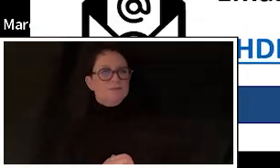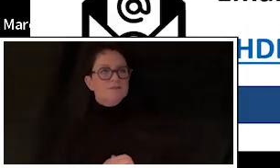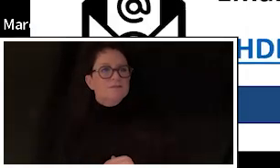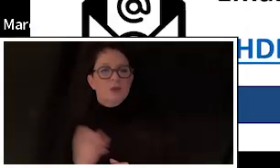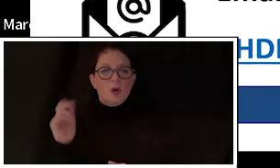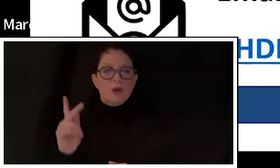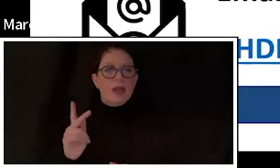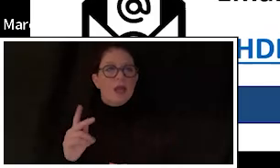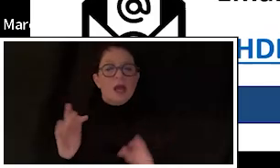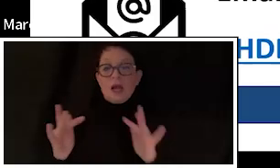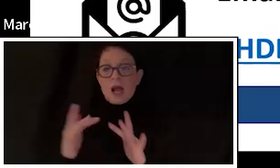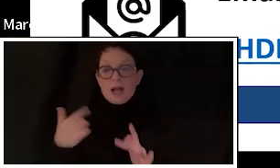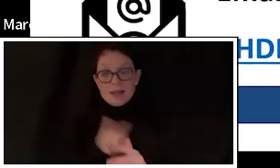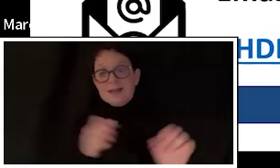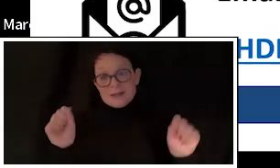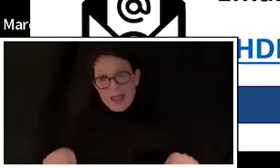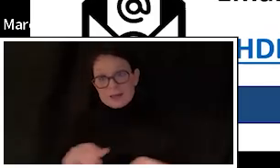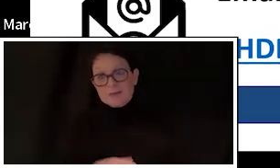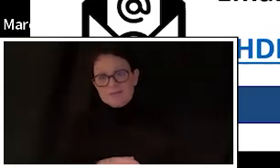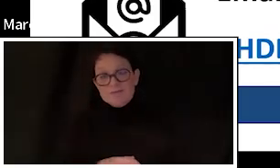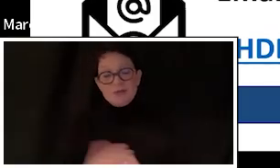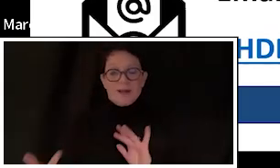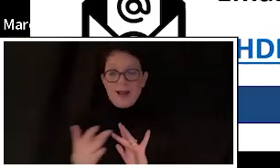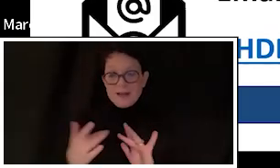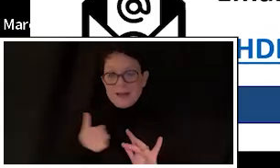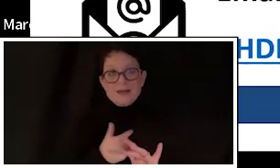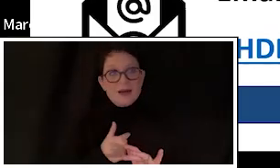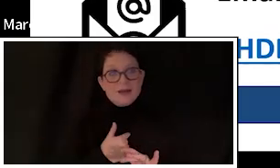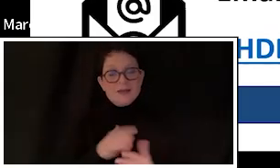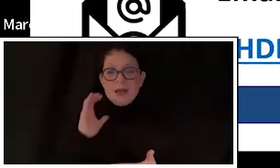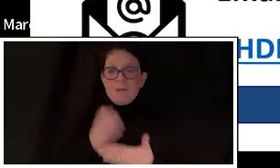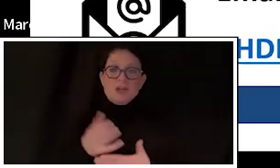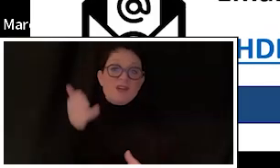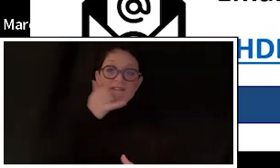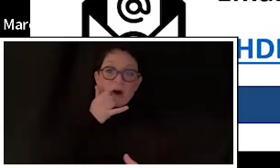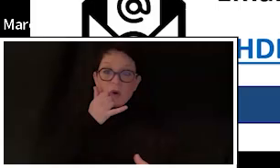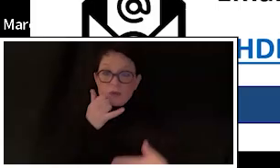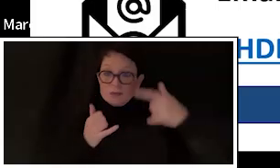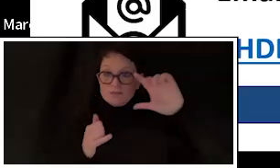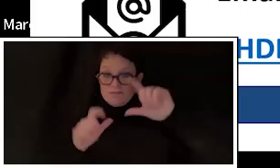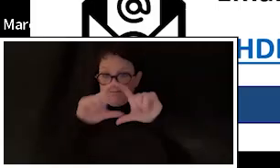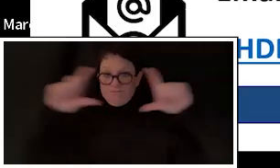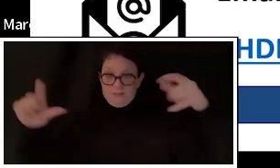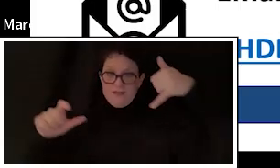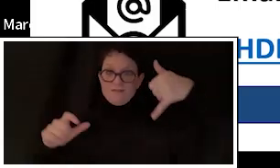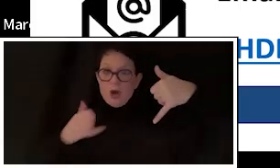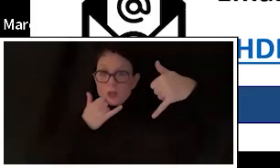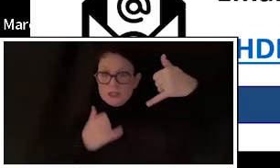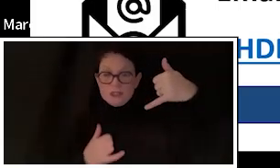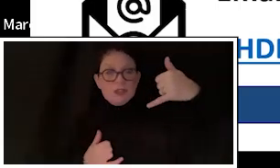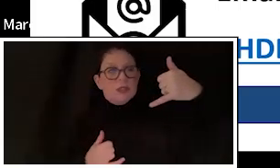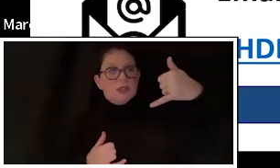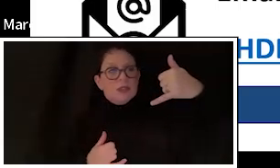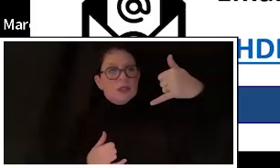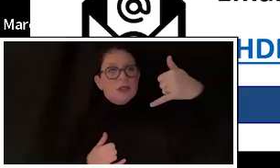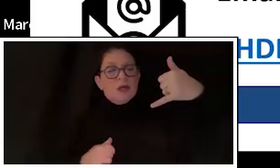Okay, contact us. So there is an image of a phone, and next to that, we